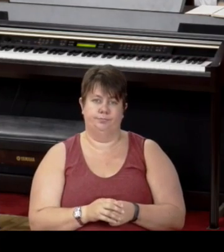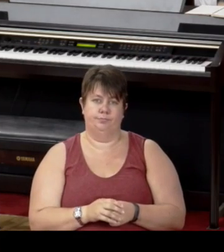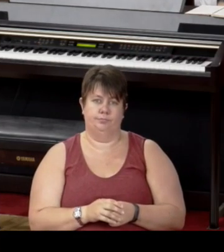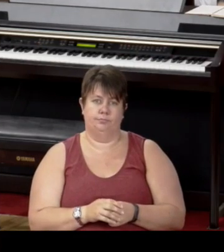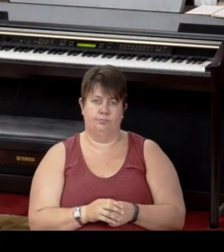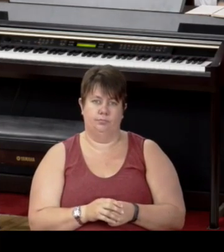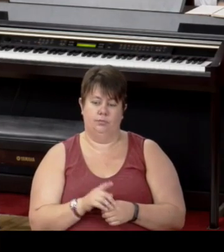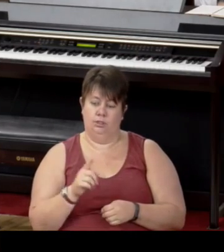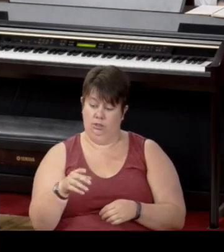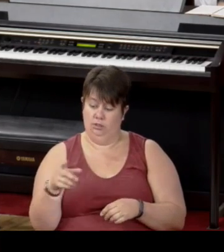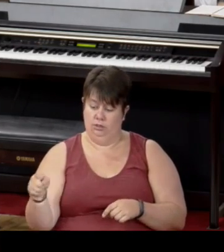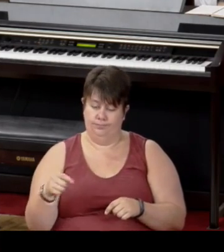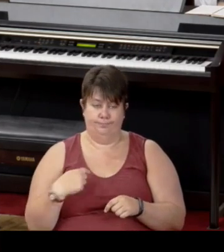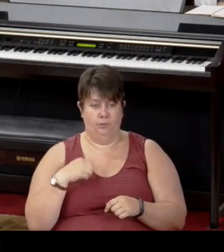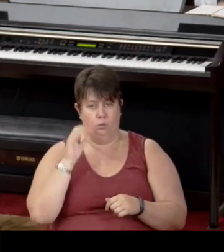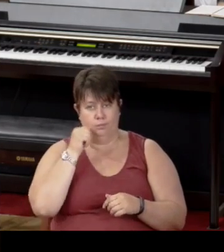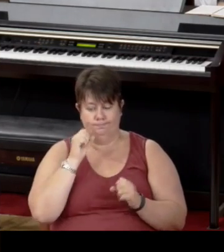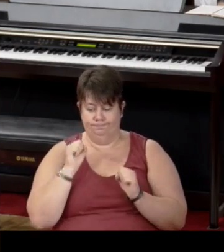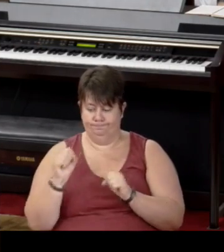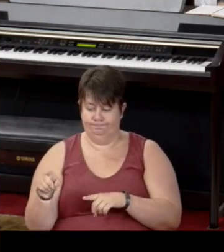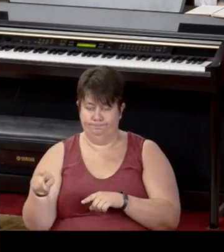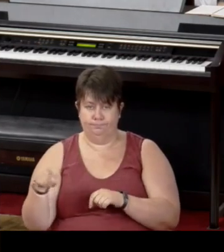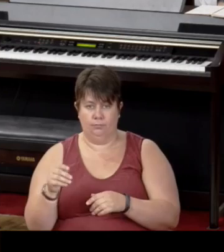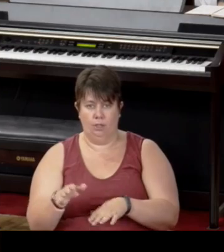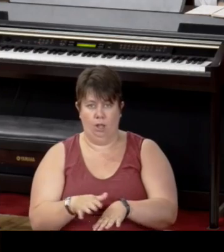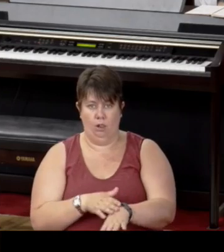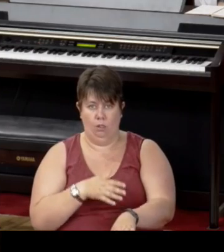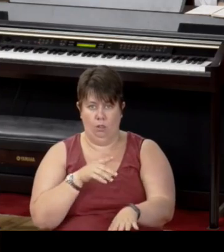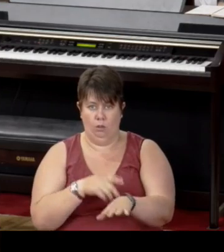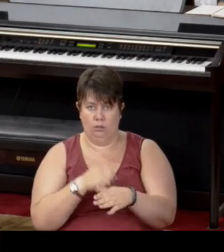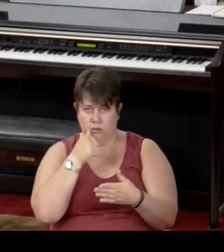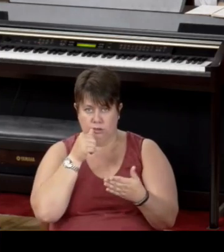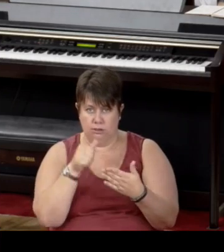you're going to get the longest of the seven letters.